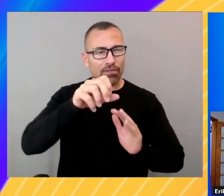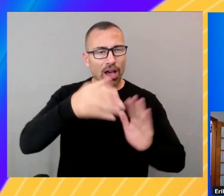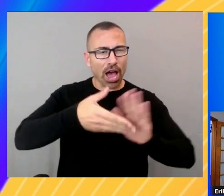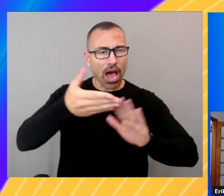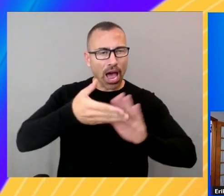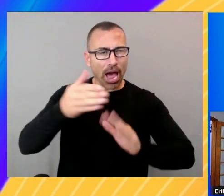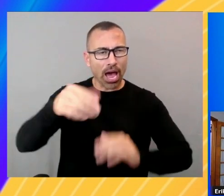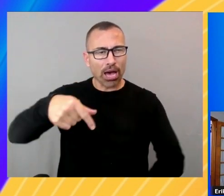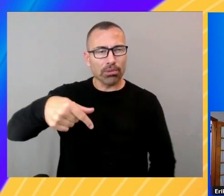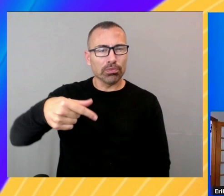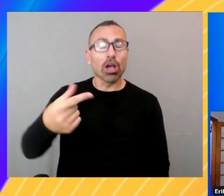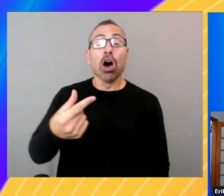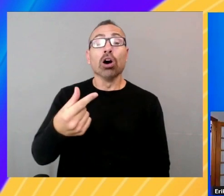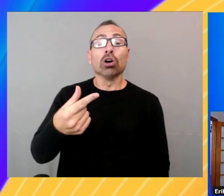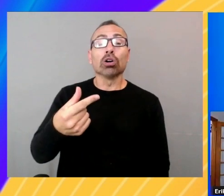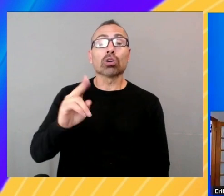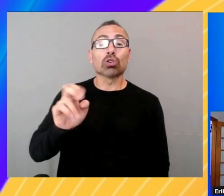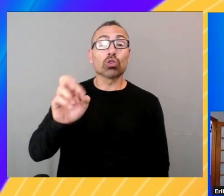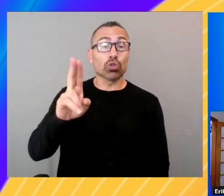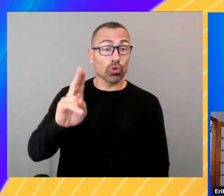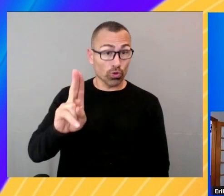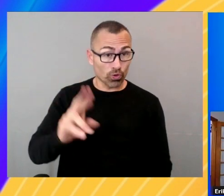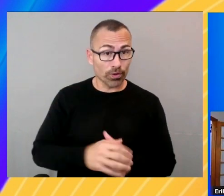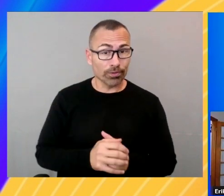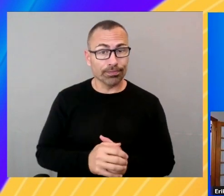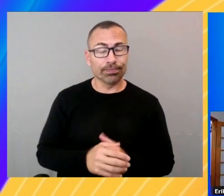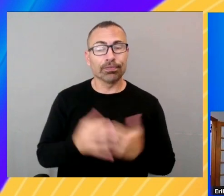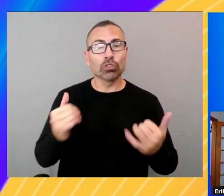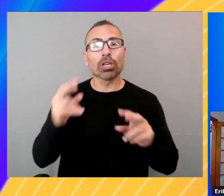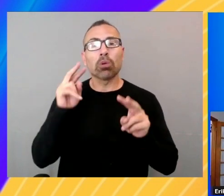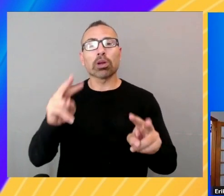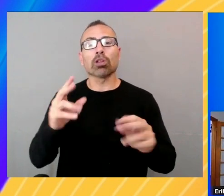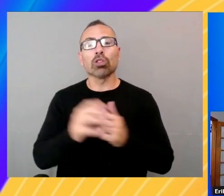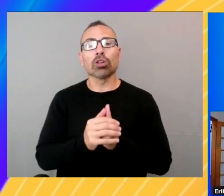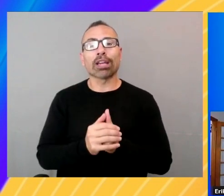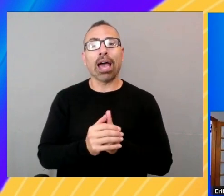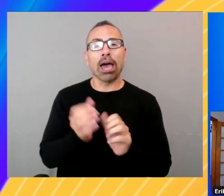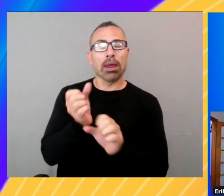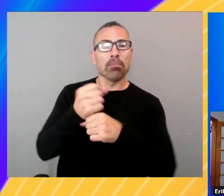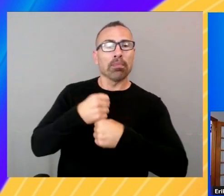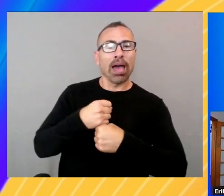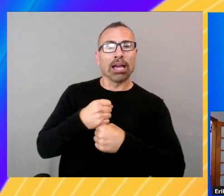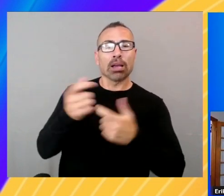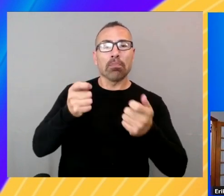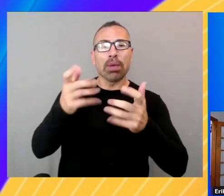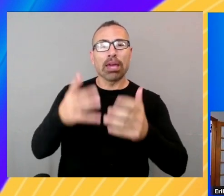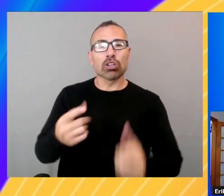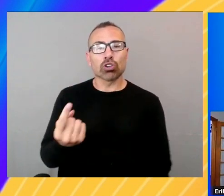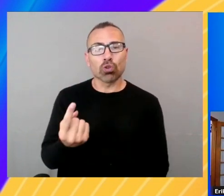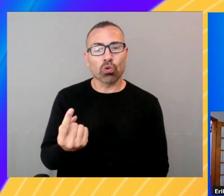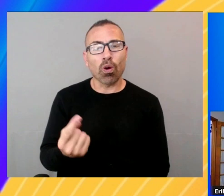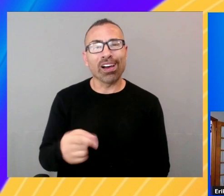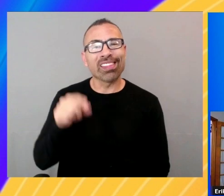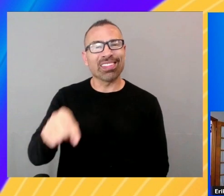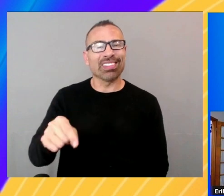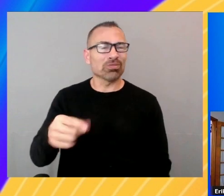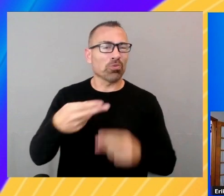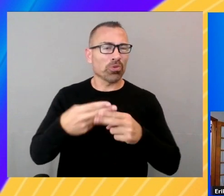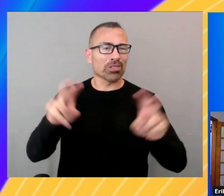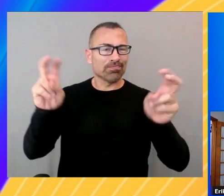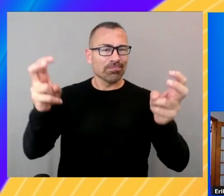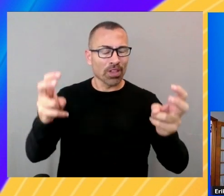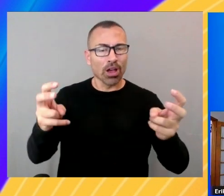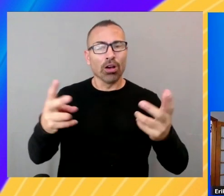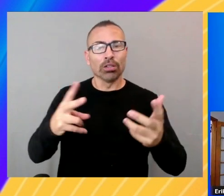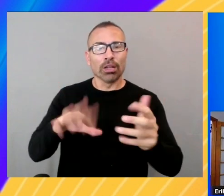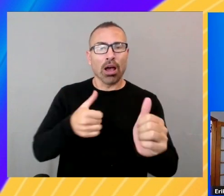For today, we'll focus on the Patch Manager one. So this is effectively what we call patch policies, and this is something that we released earlier this year, back